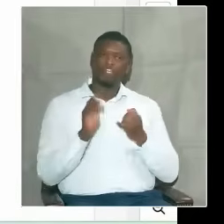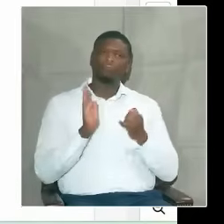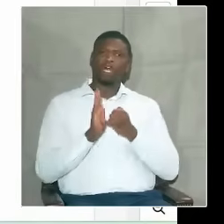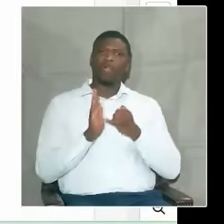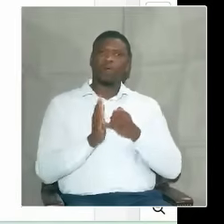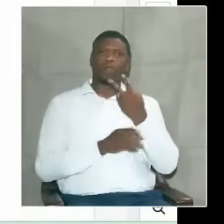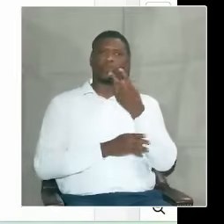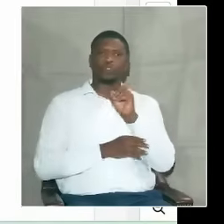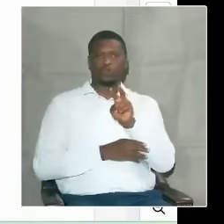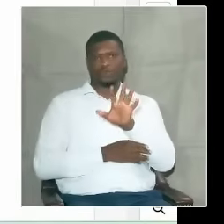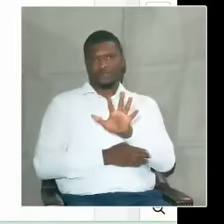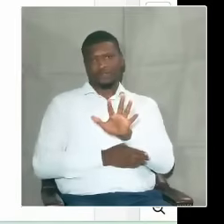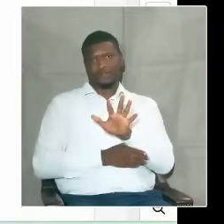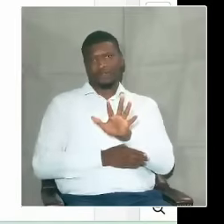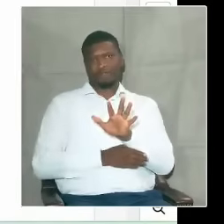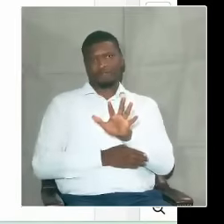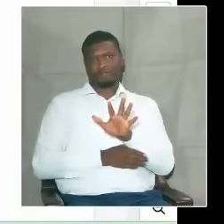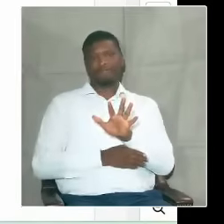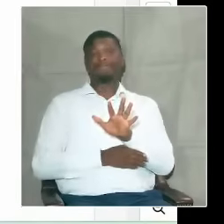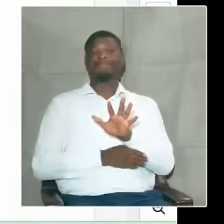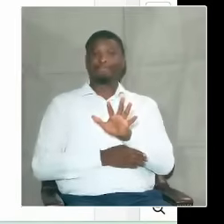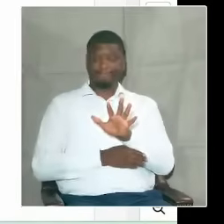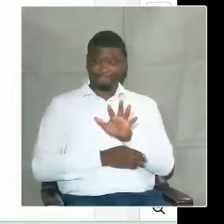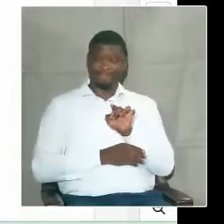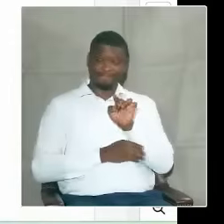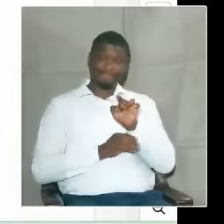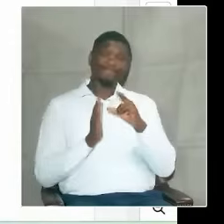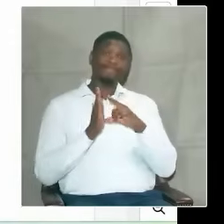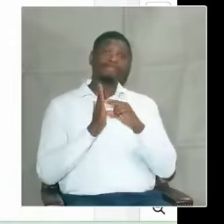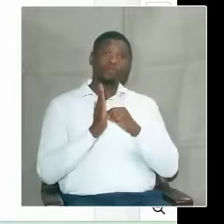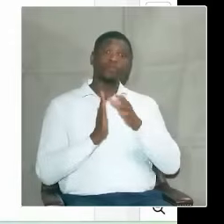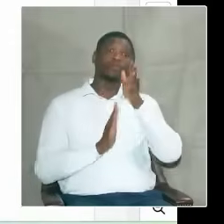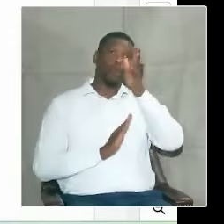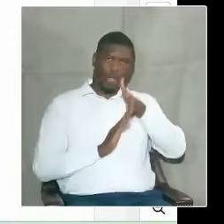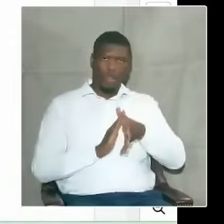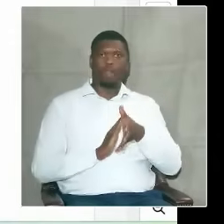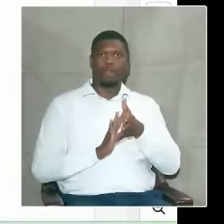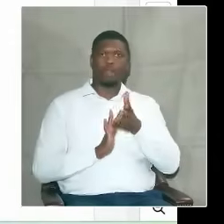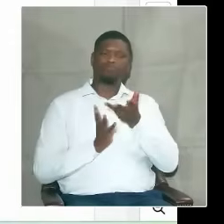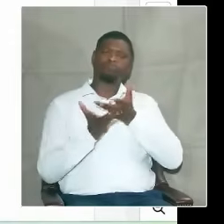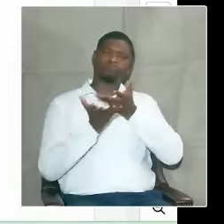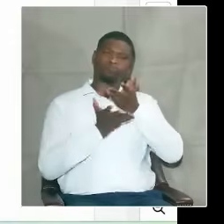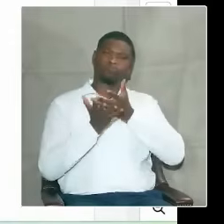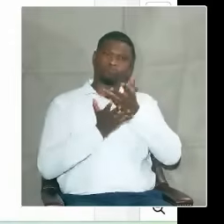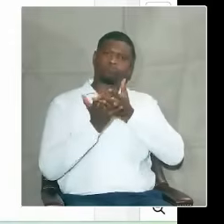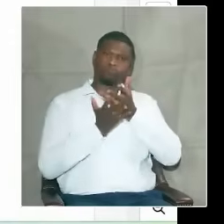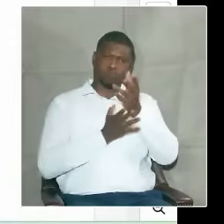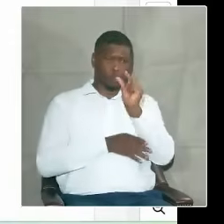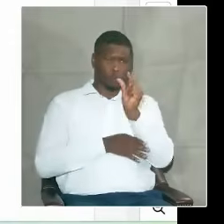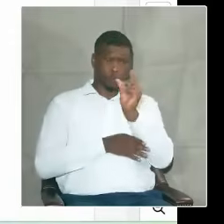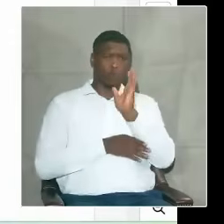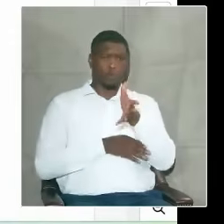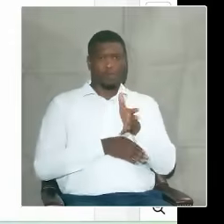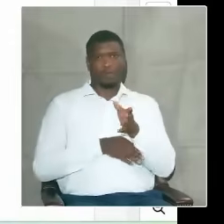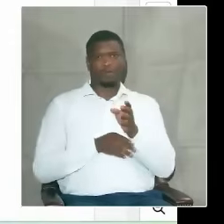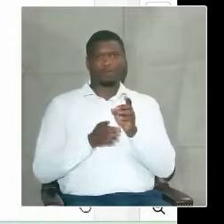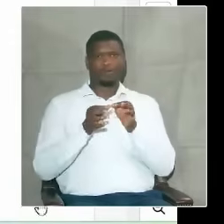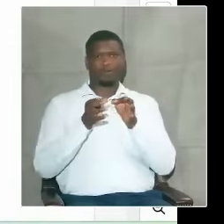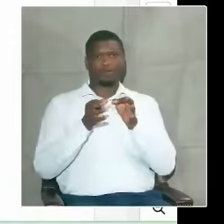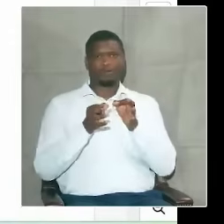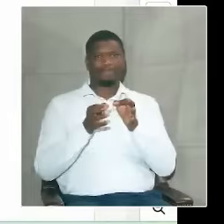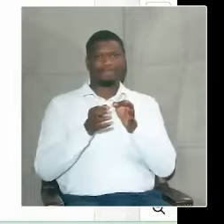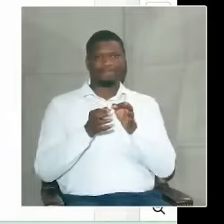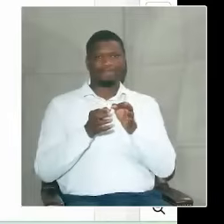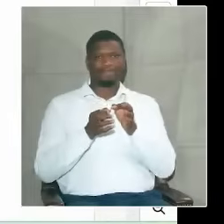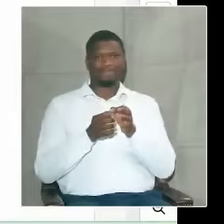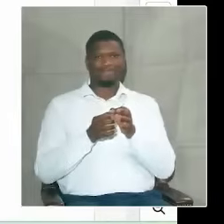2025, the date of which will be communicated as soon as possible. You